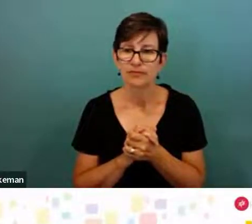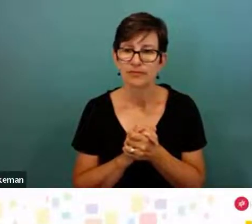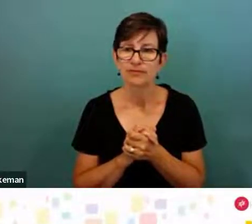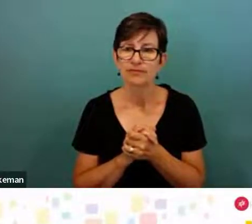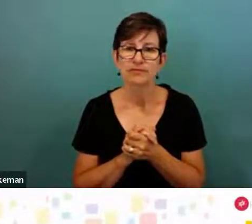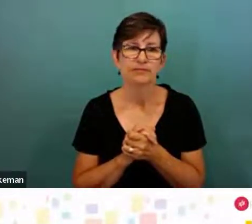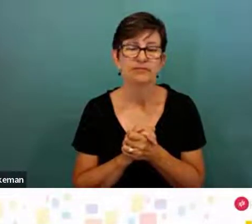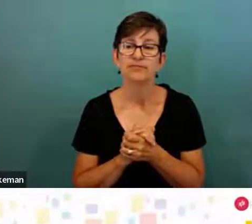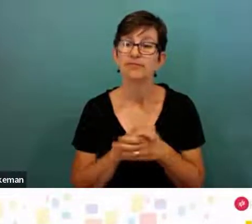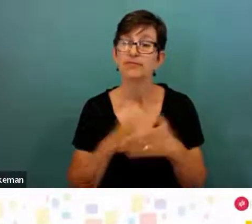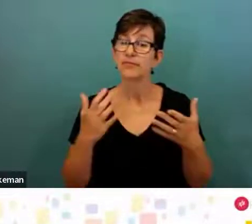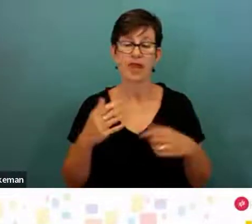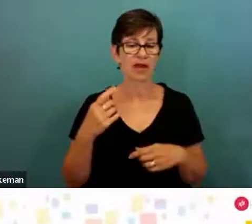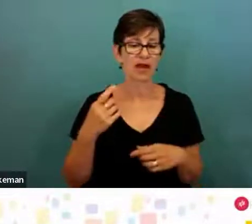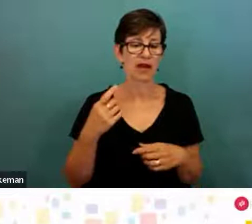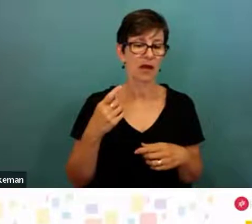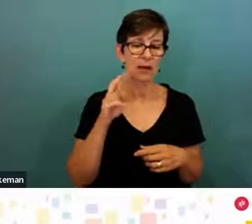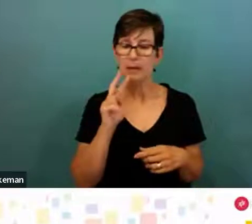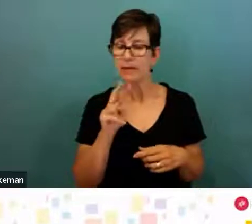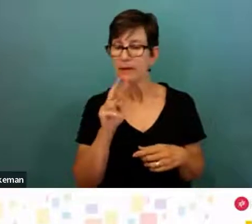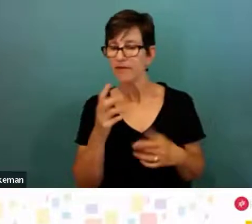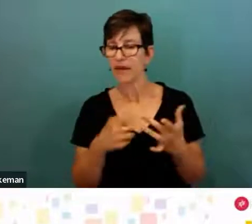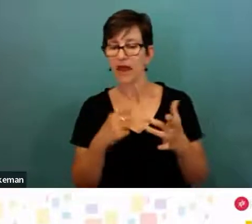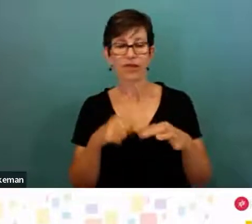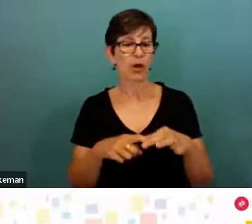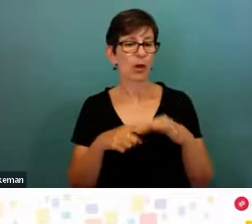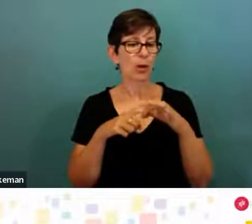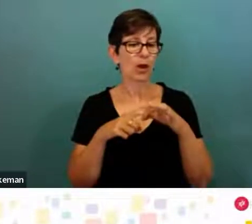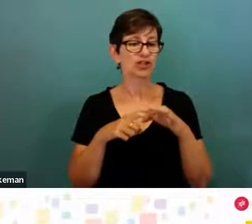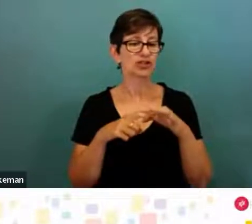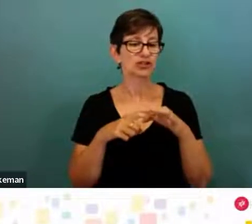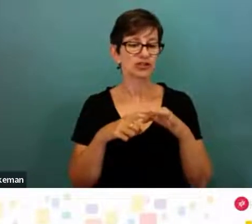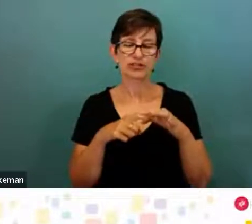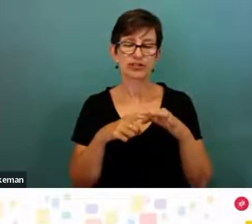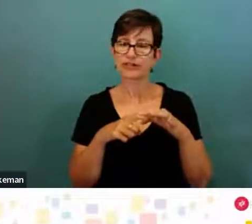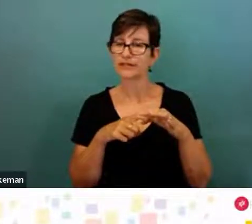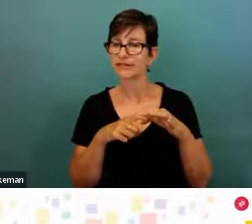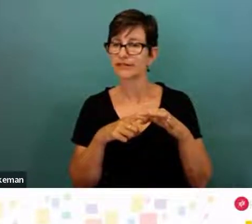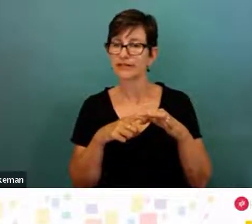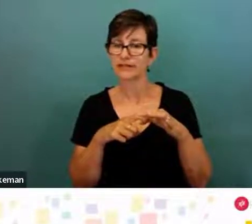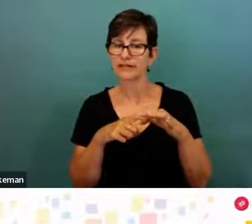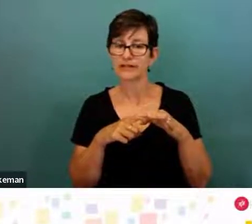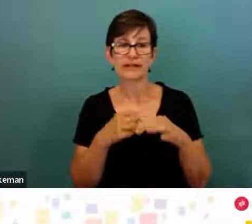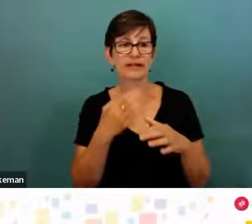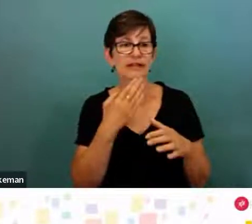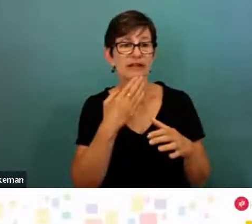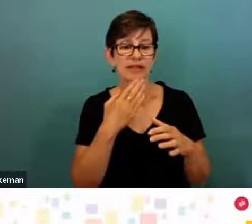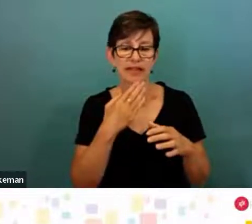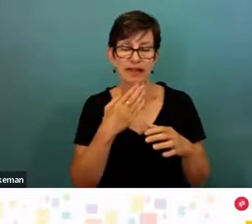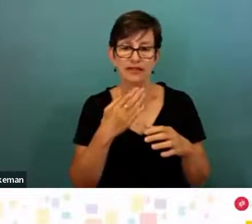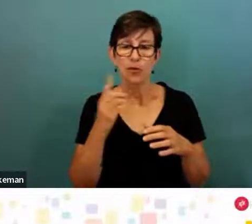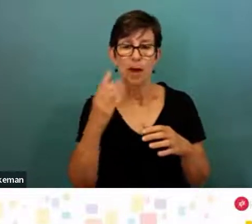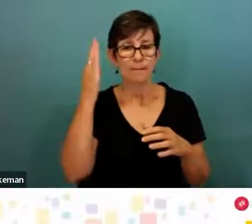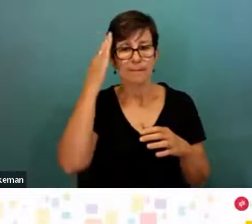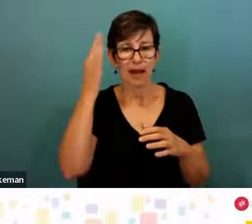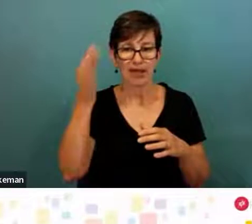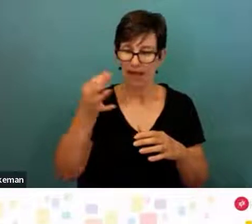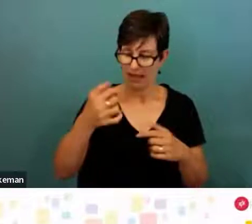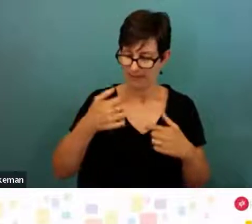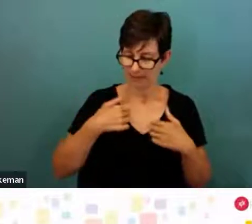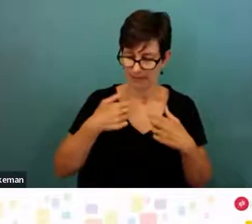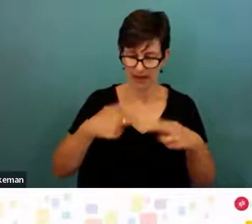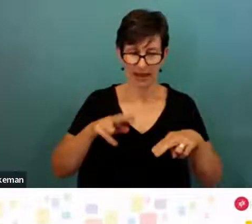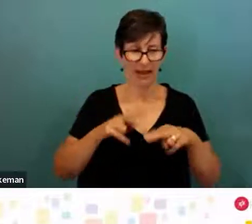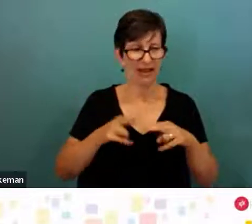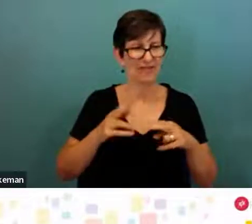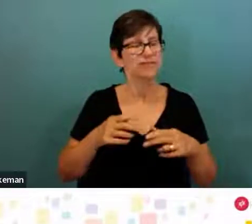Well, I noticed that we do have another question in the chat. So thanks, Caitlin. A mother asked me, is there anything for